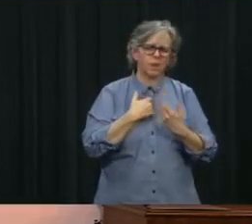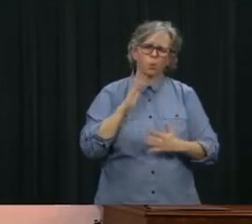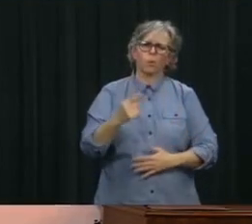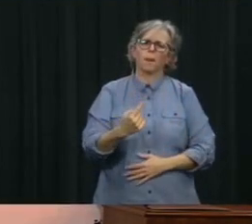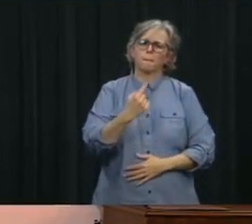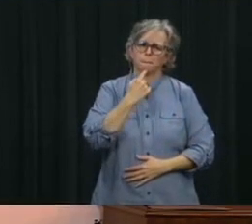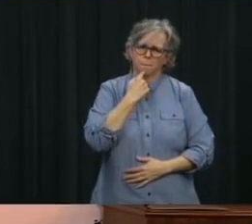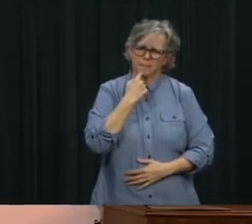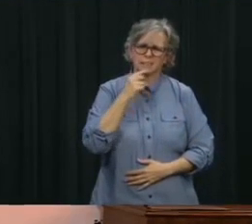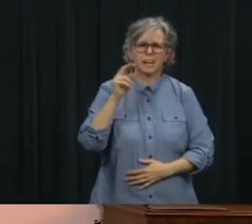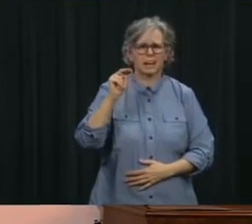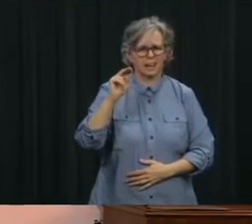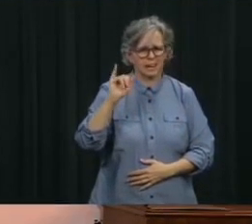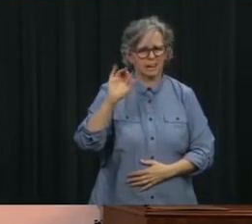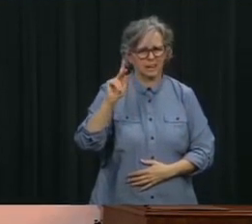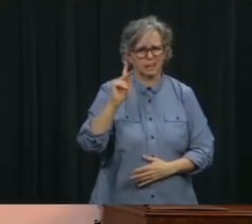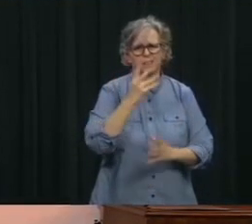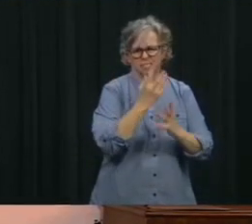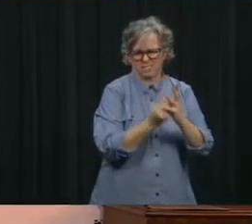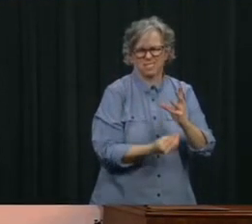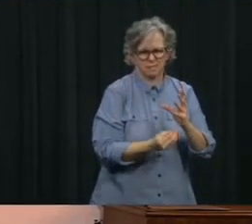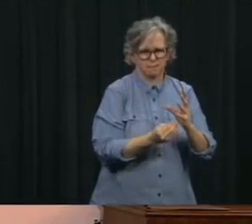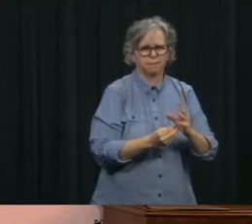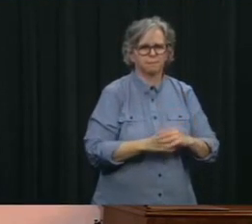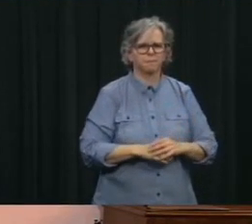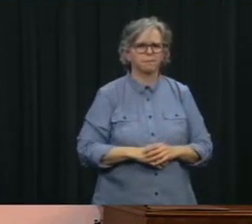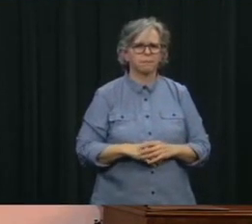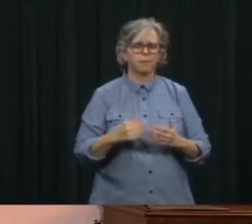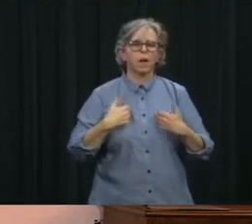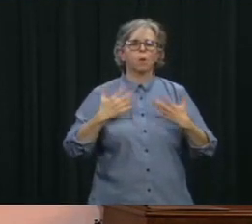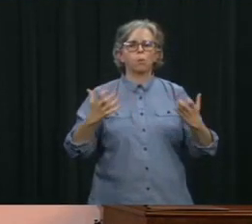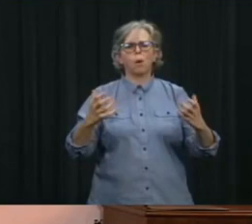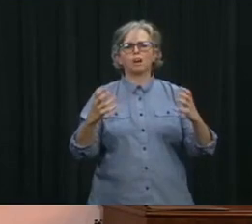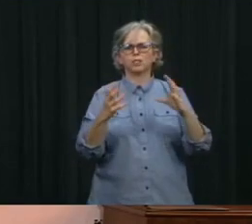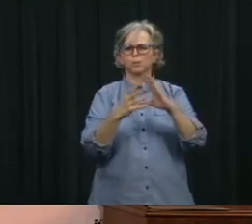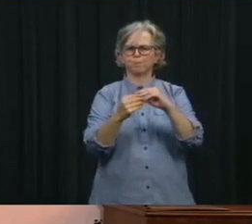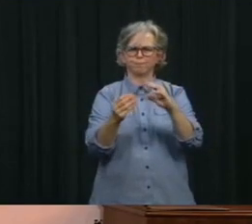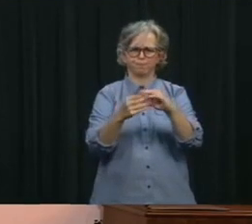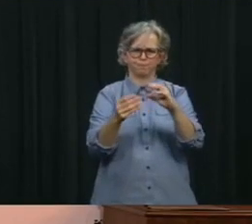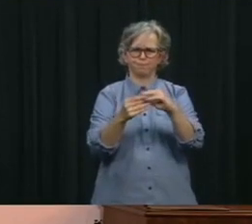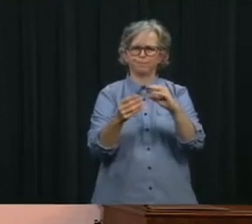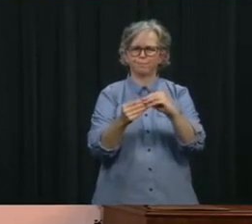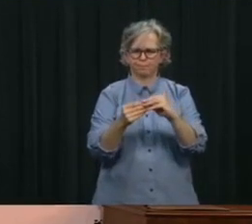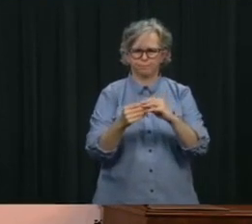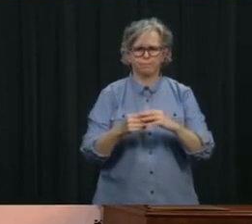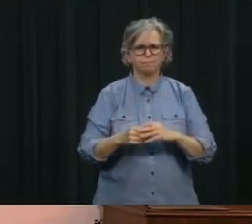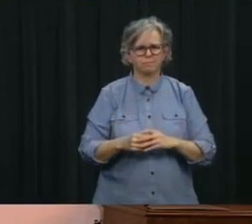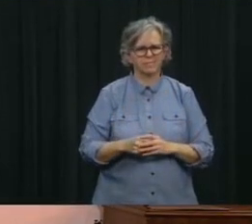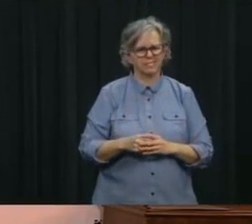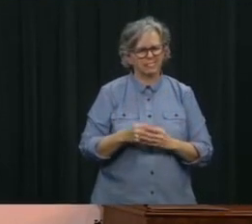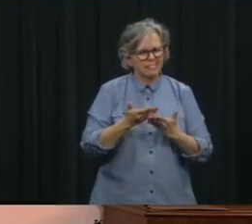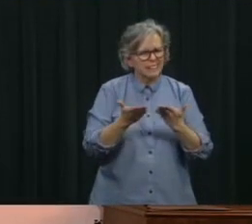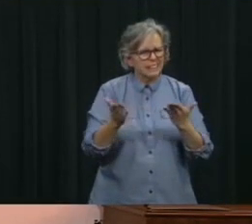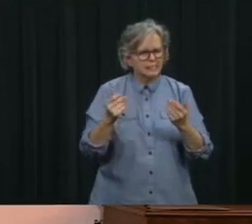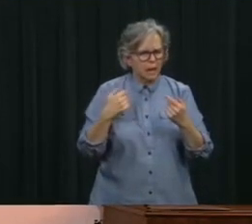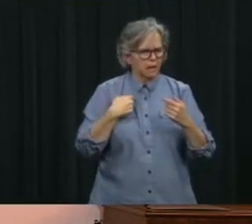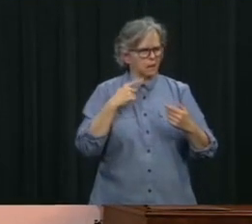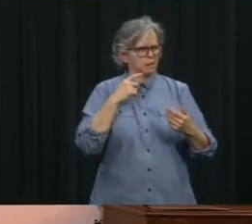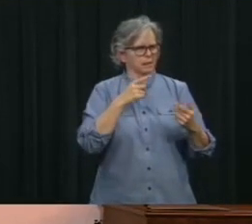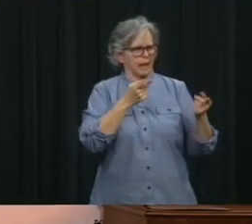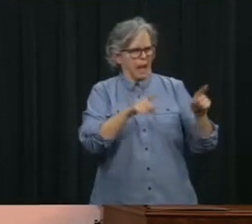To start off, I want to focus on a couple of things that are happening to help the employers and the employees in the